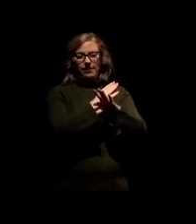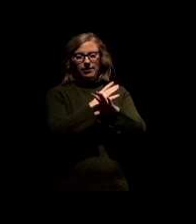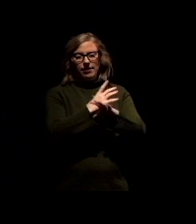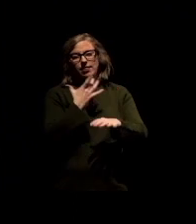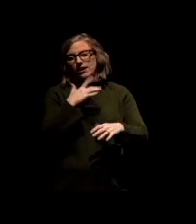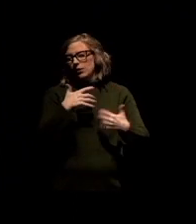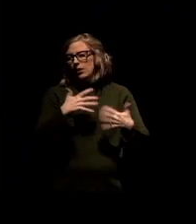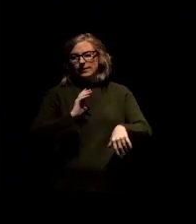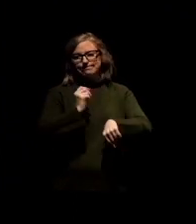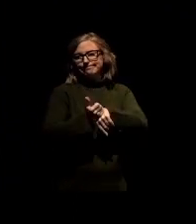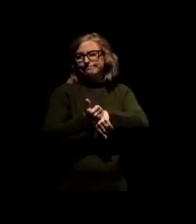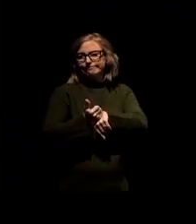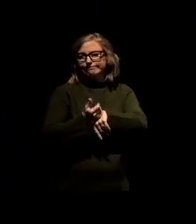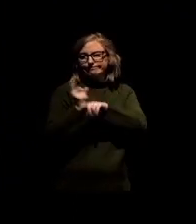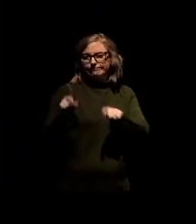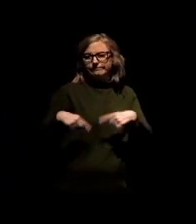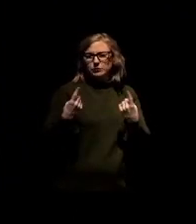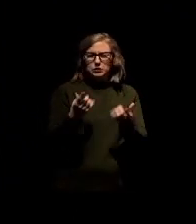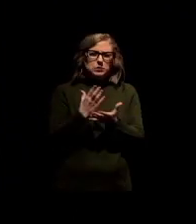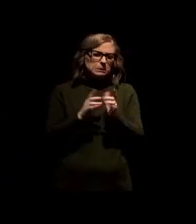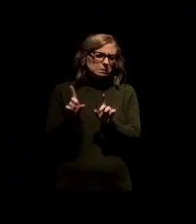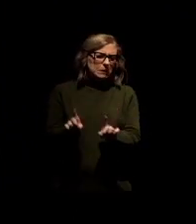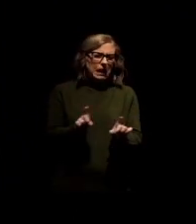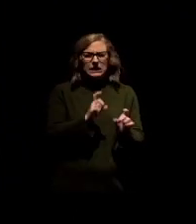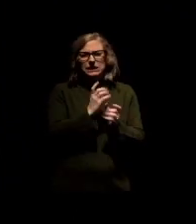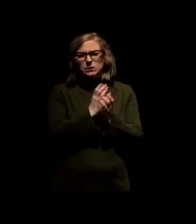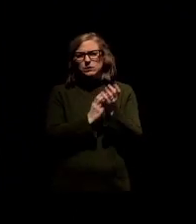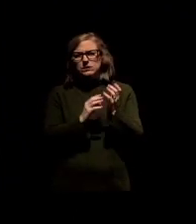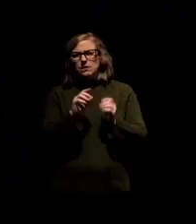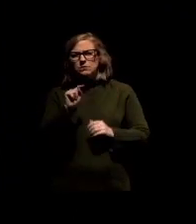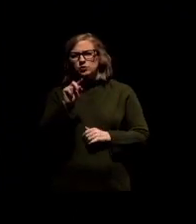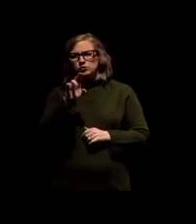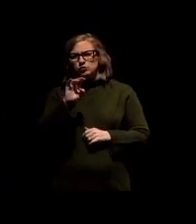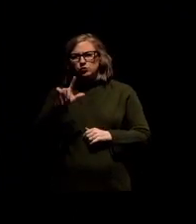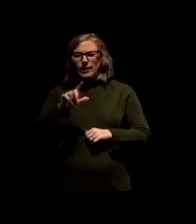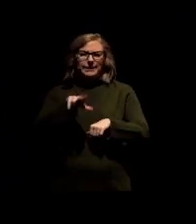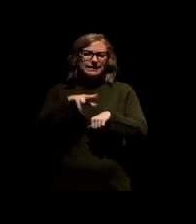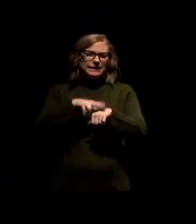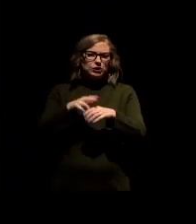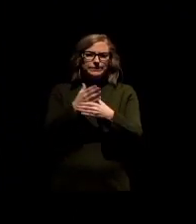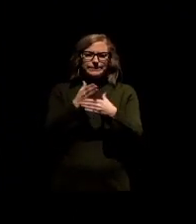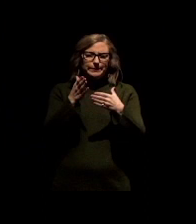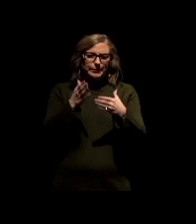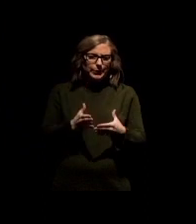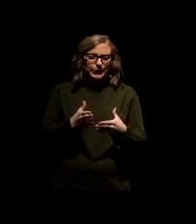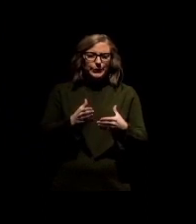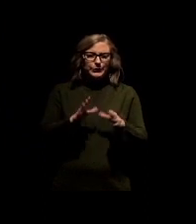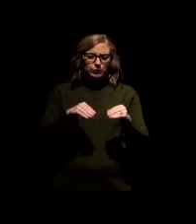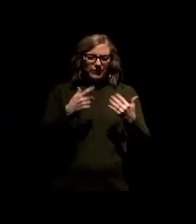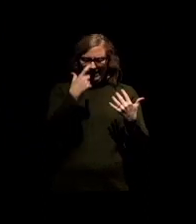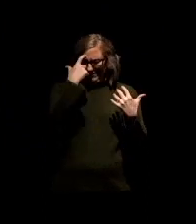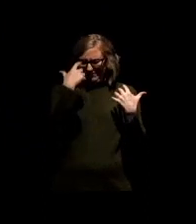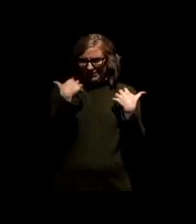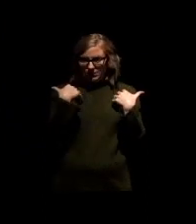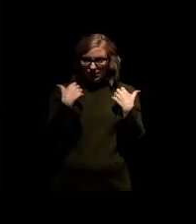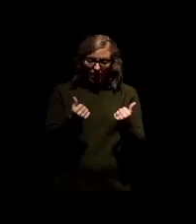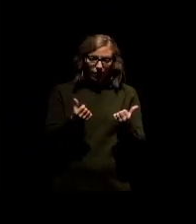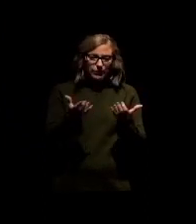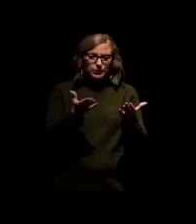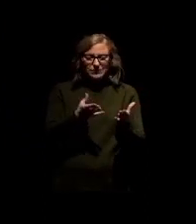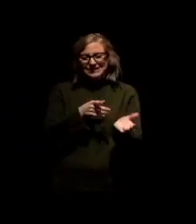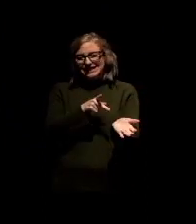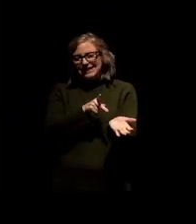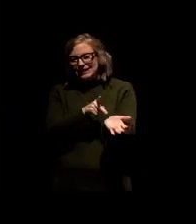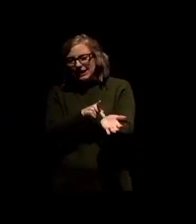place. We had been doing some piloting with some of our tribal nation partners in the north delivering mental health services, or trying to deliver psychiatry and mental